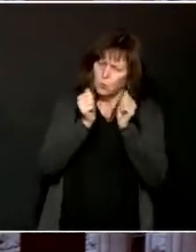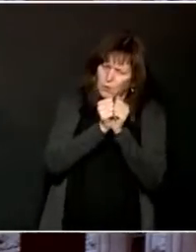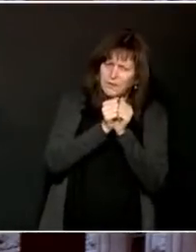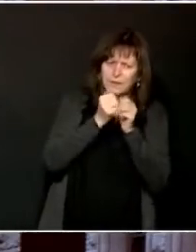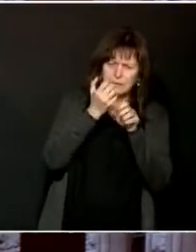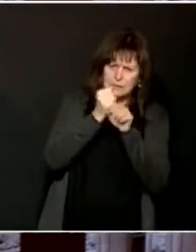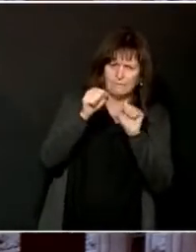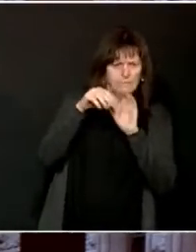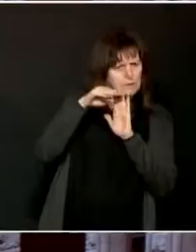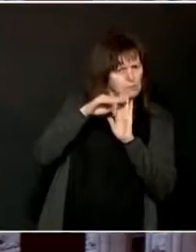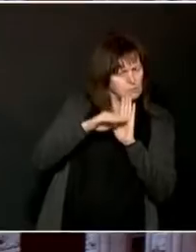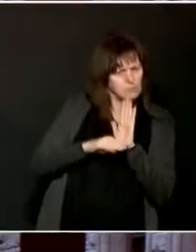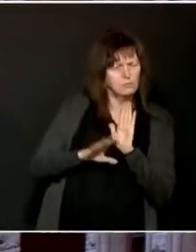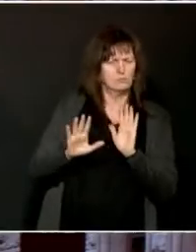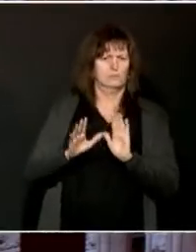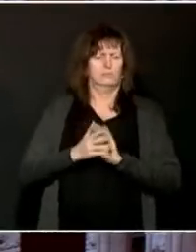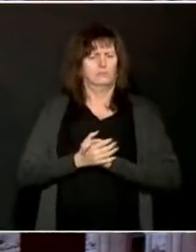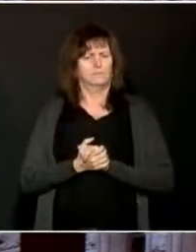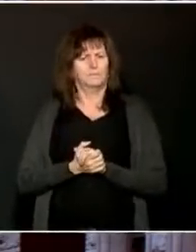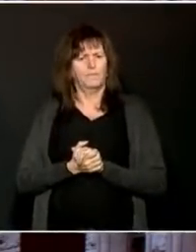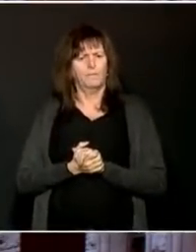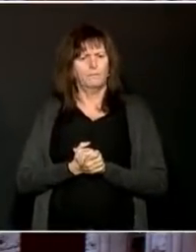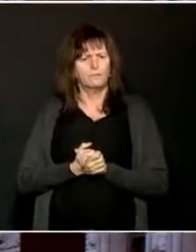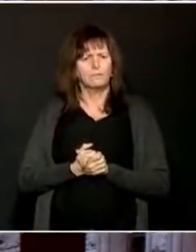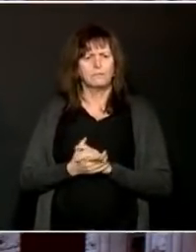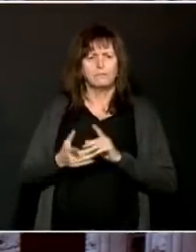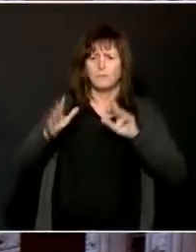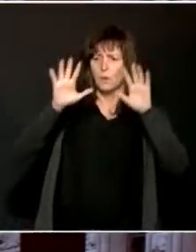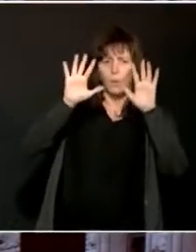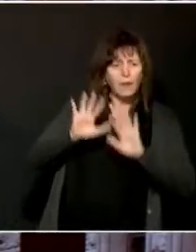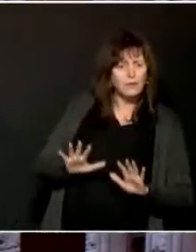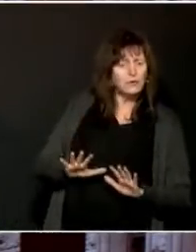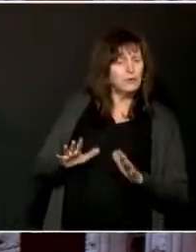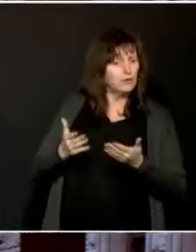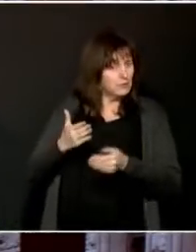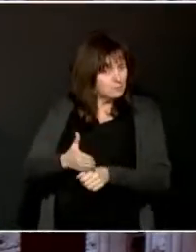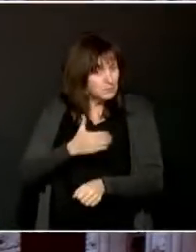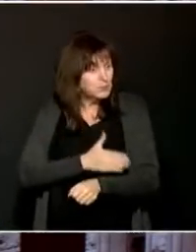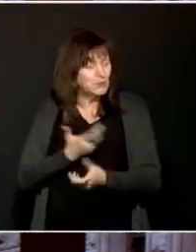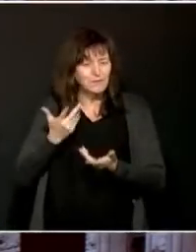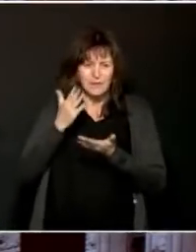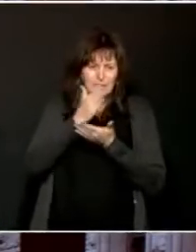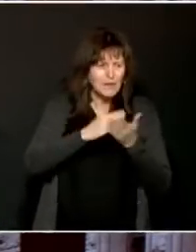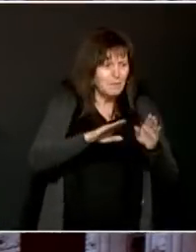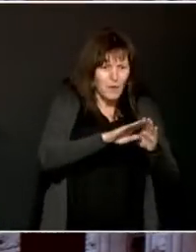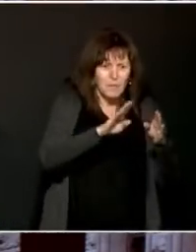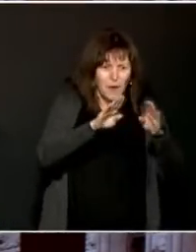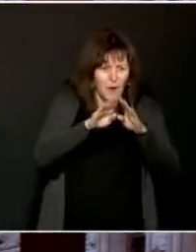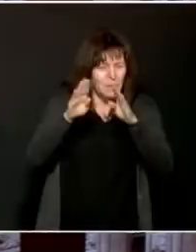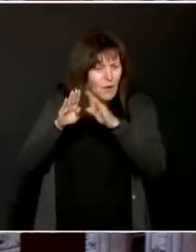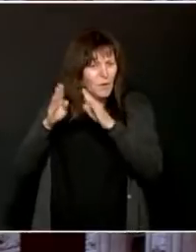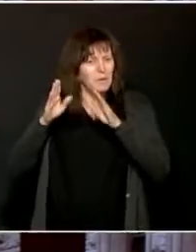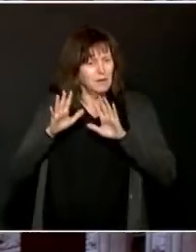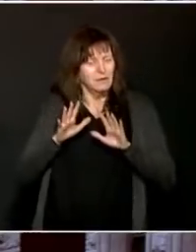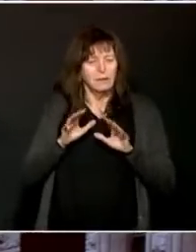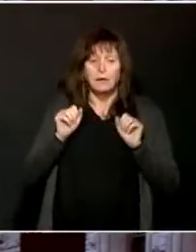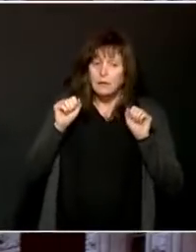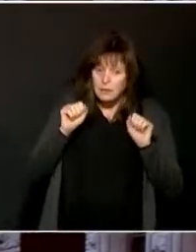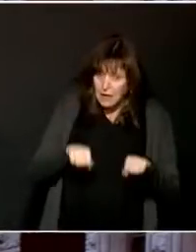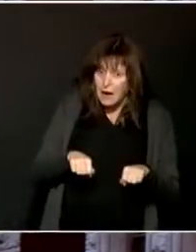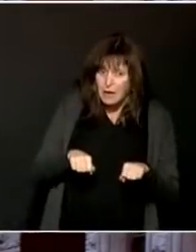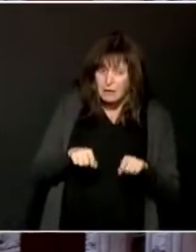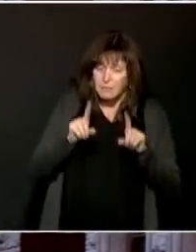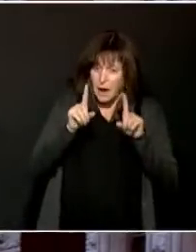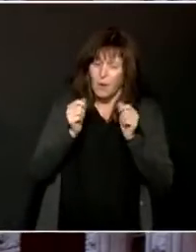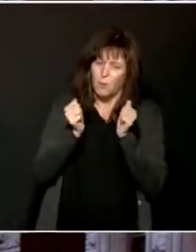allowed to open with the weather improving, but you can do that with certain protection. not certain, but definite protection. Do what you need to do to